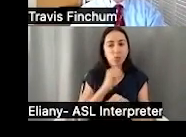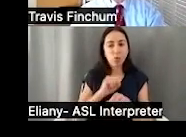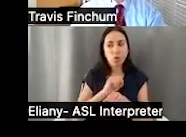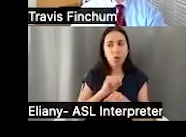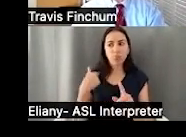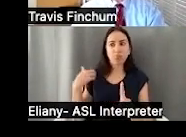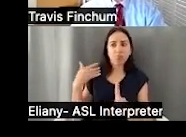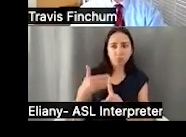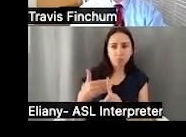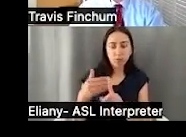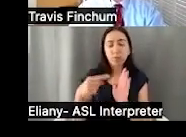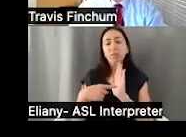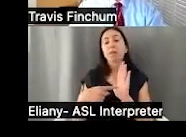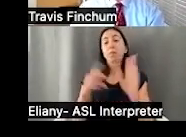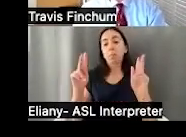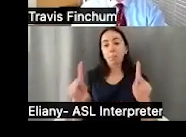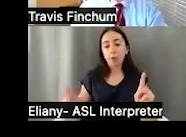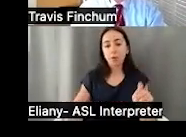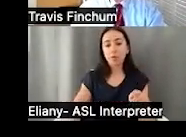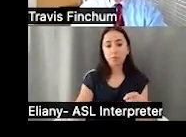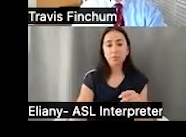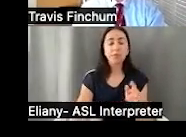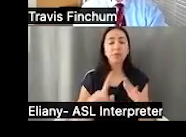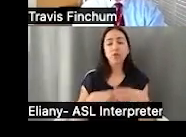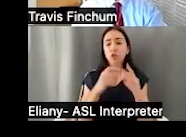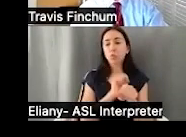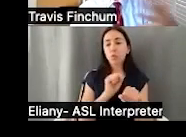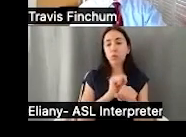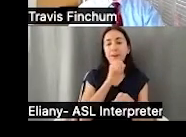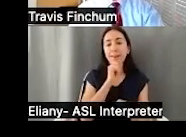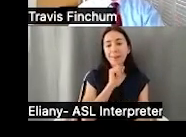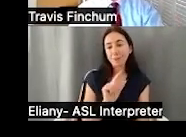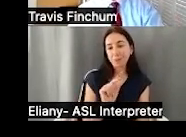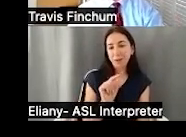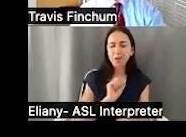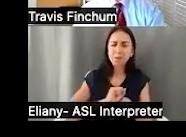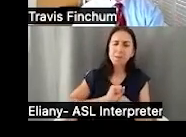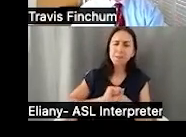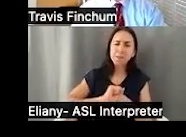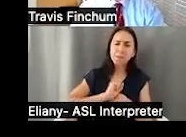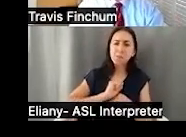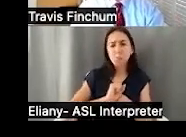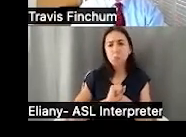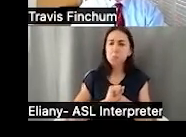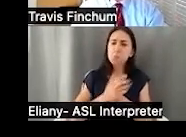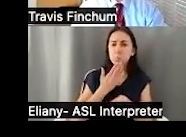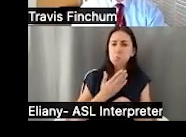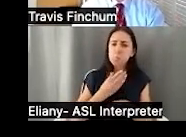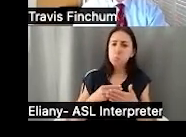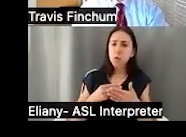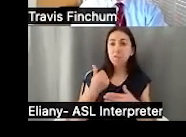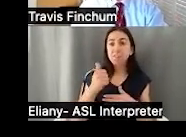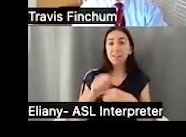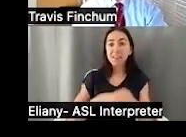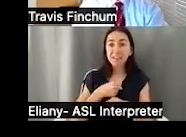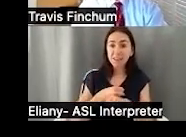use is if an individual starts working at age 20 and works really hard and makes pretty decent money for 10